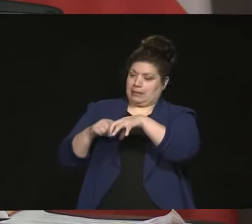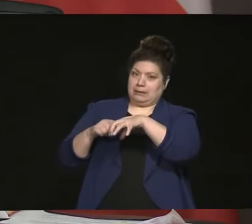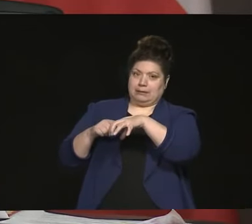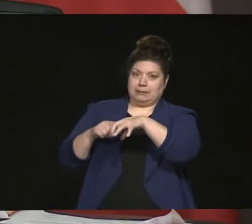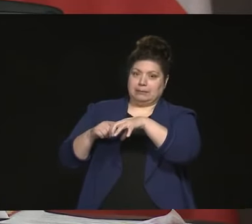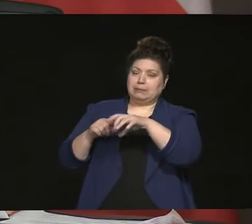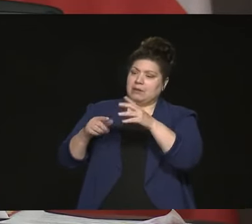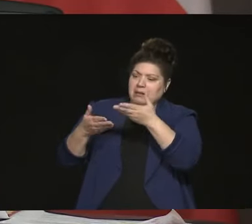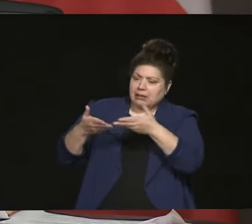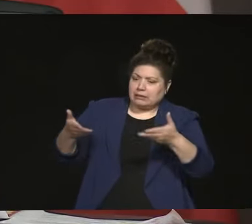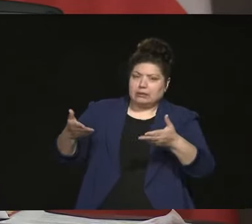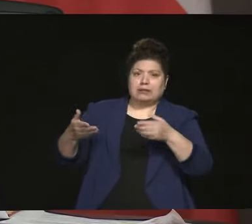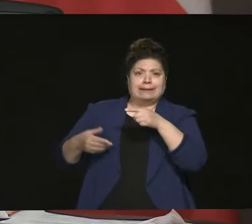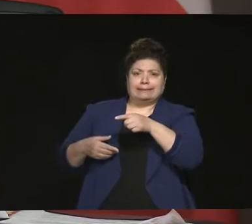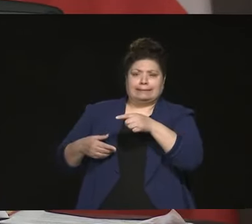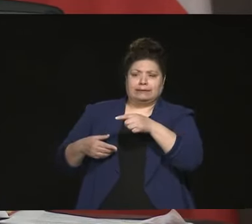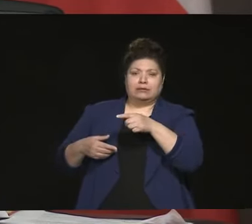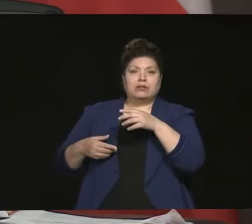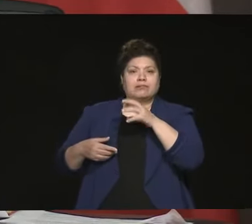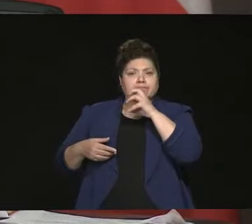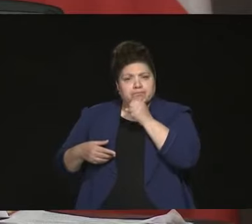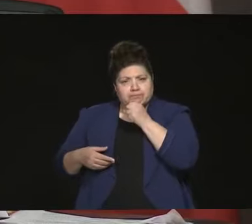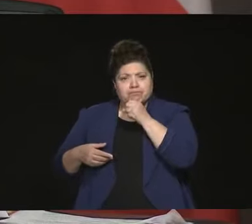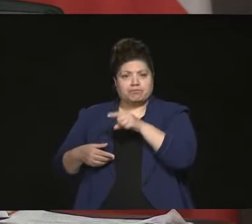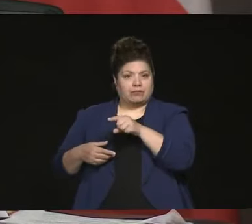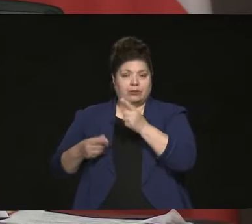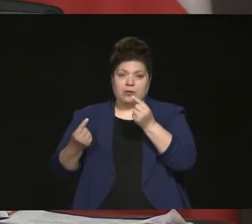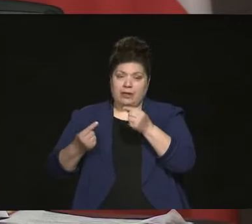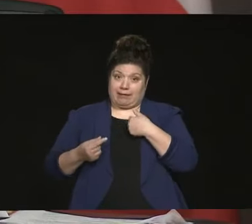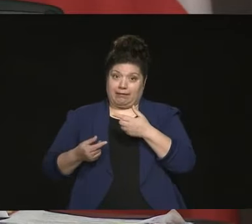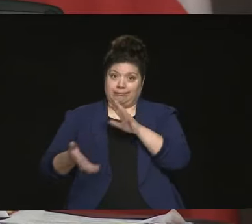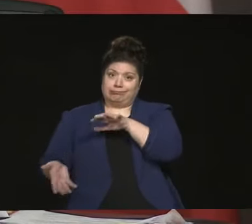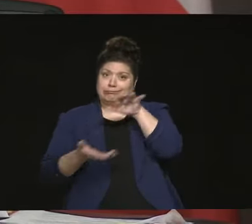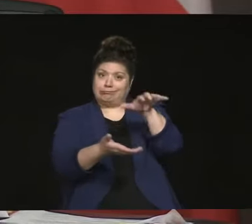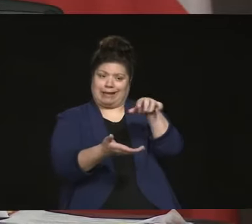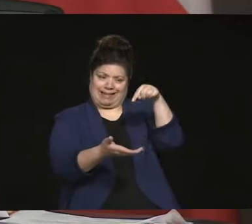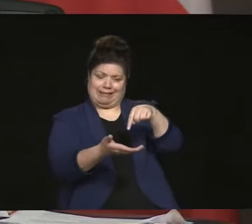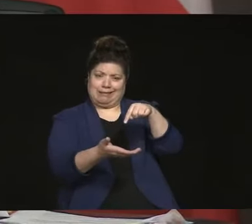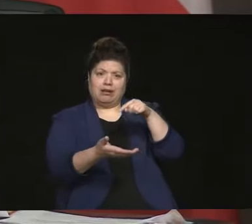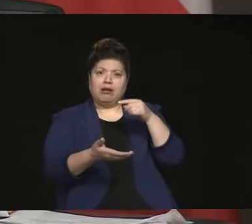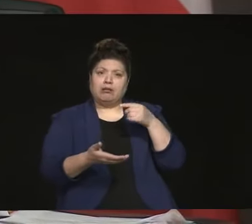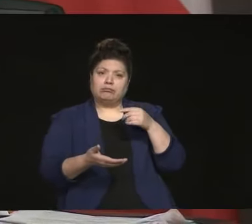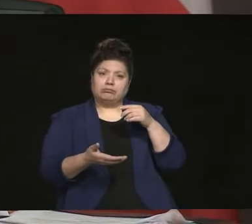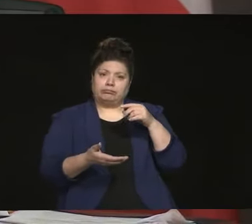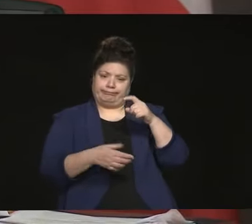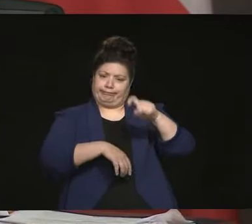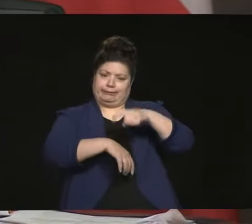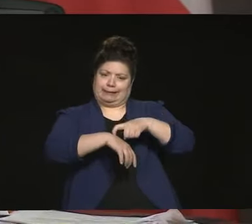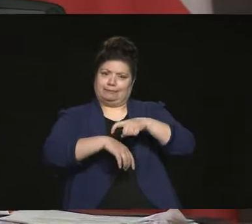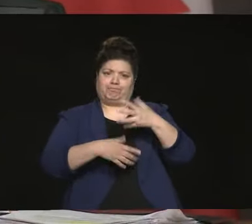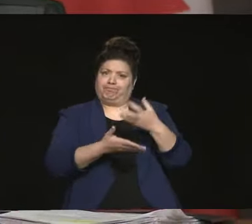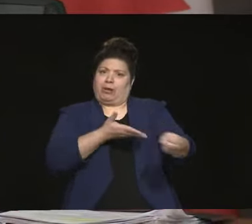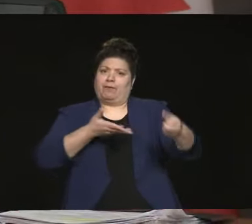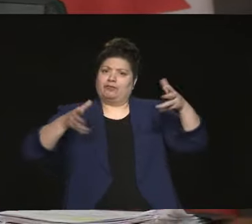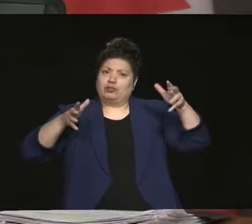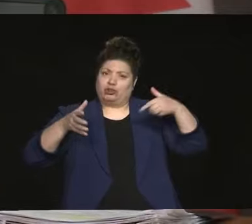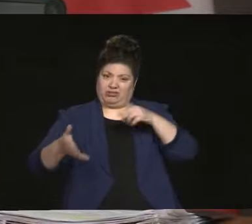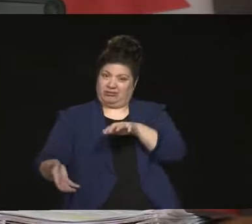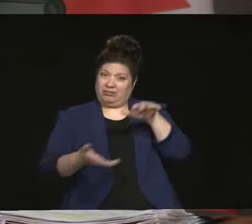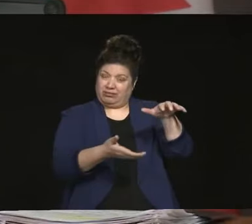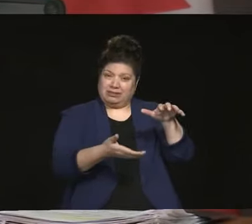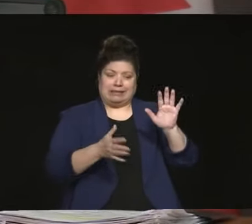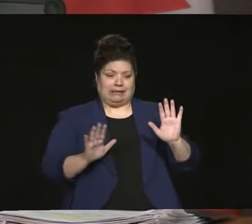expired PPE to others. As we move sort of forwards, given this experience,